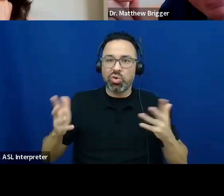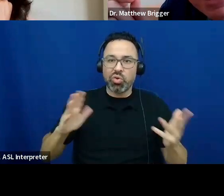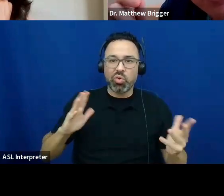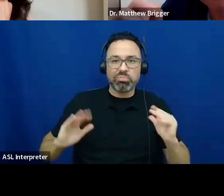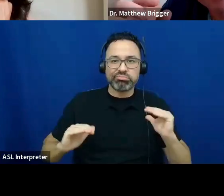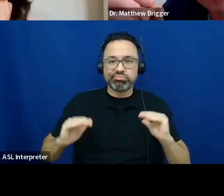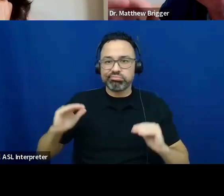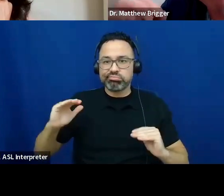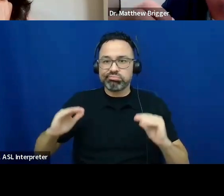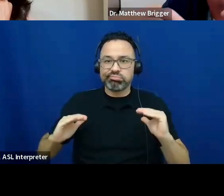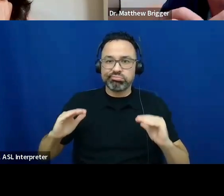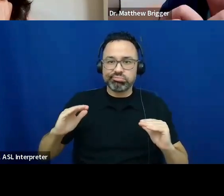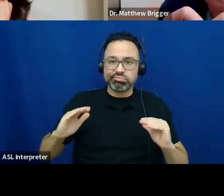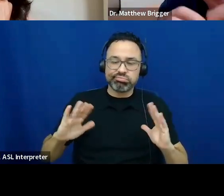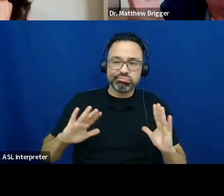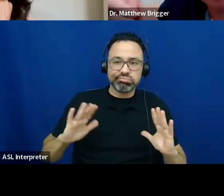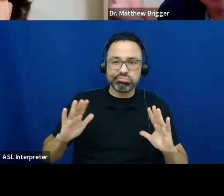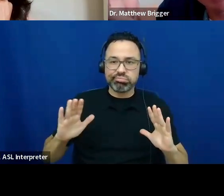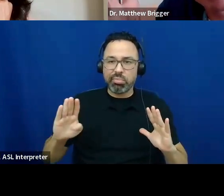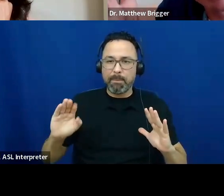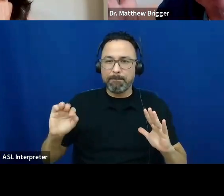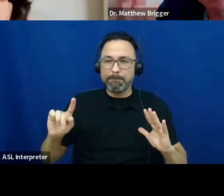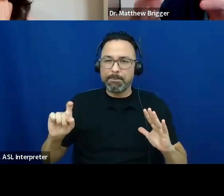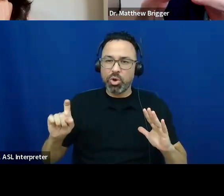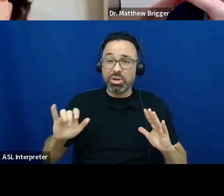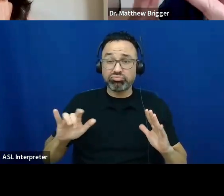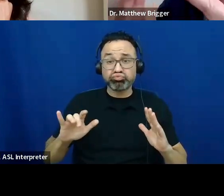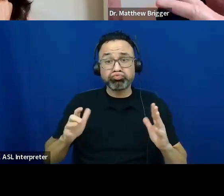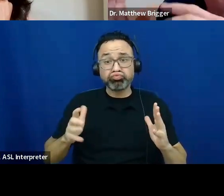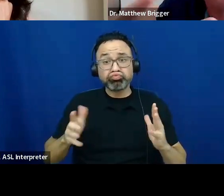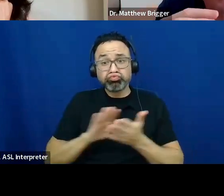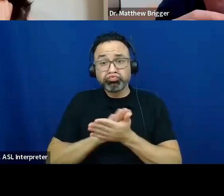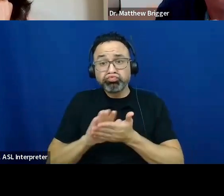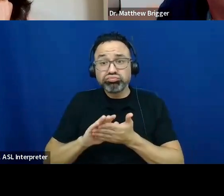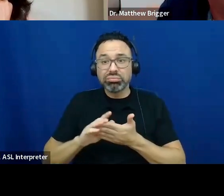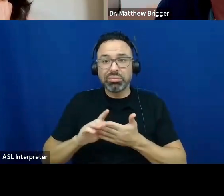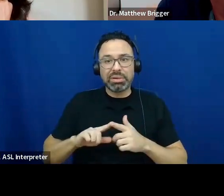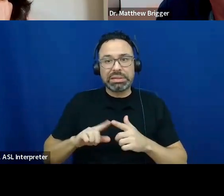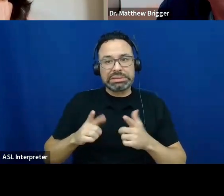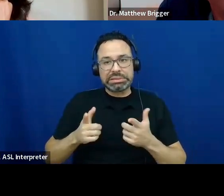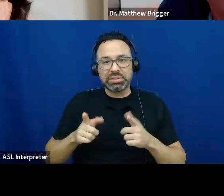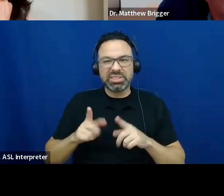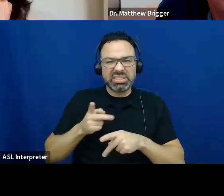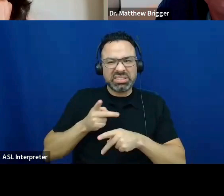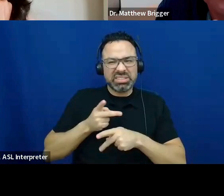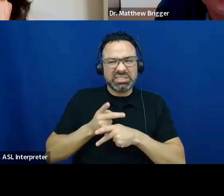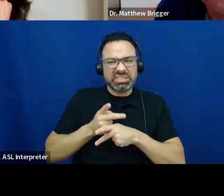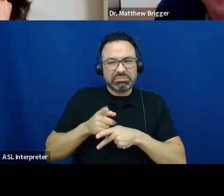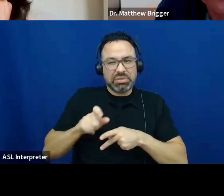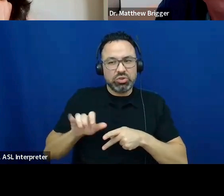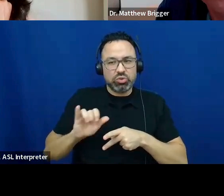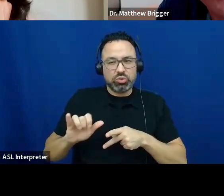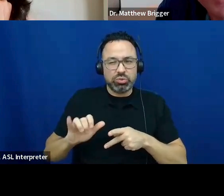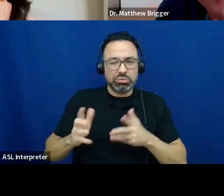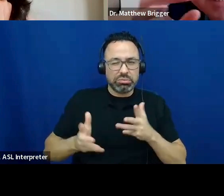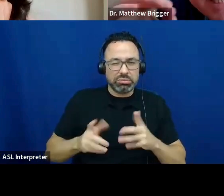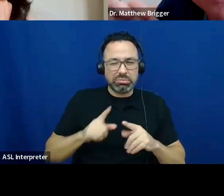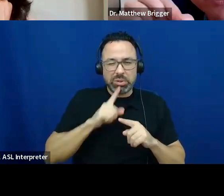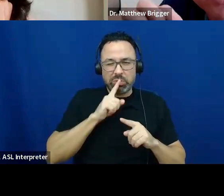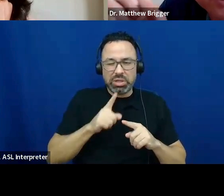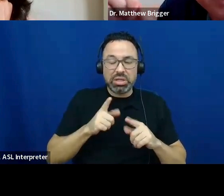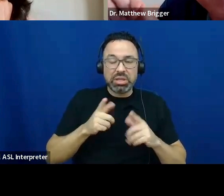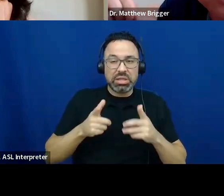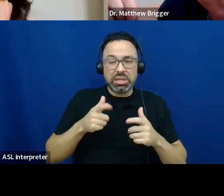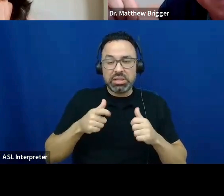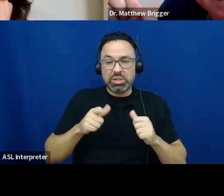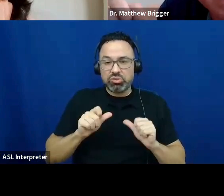a quarter of a Botox is like a nice answer, but there's actually nuance that goes to it. And so I think when it comes down to it, is try to